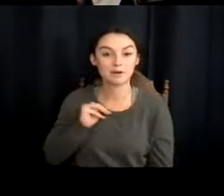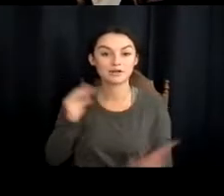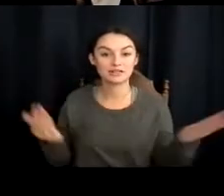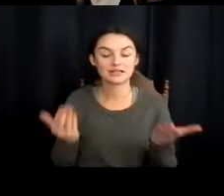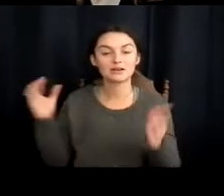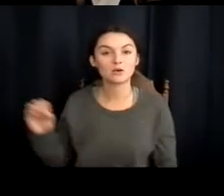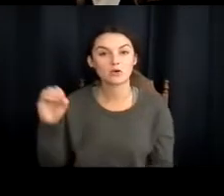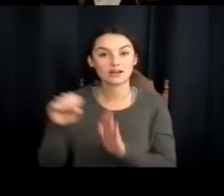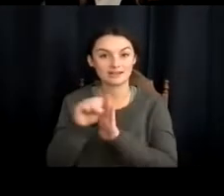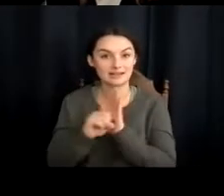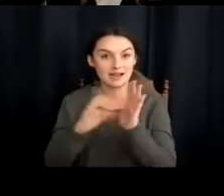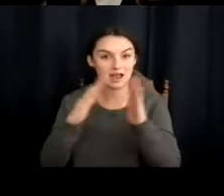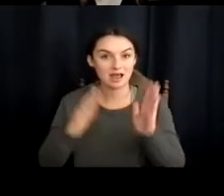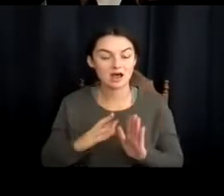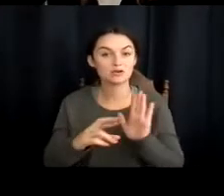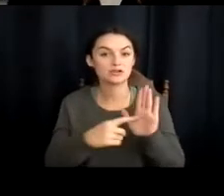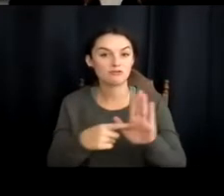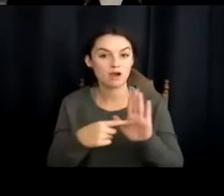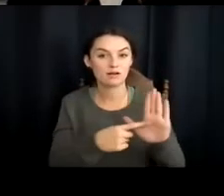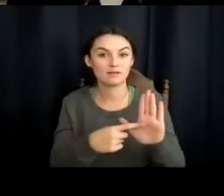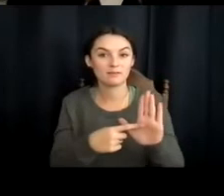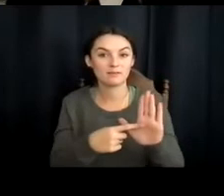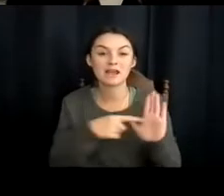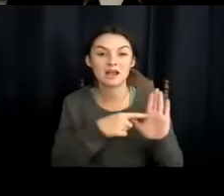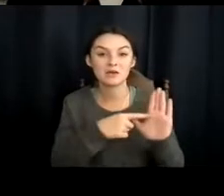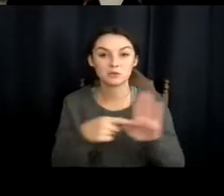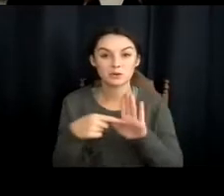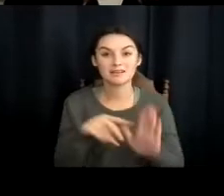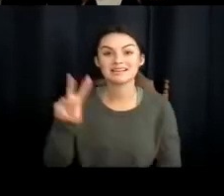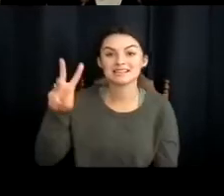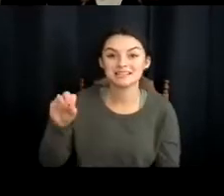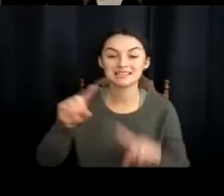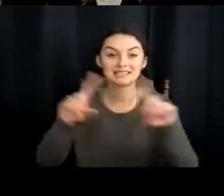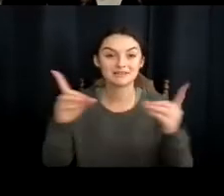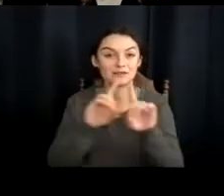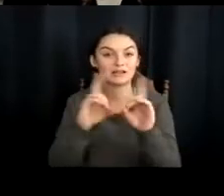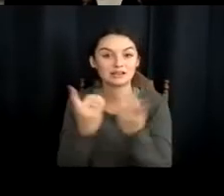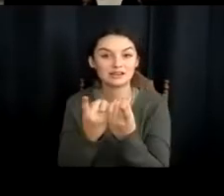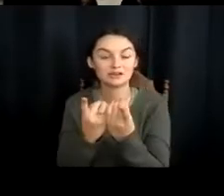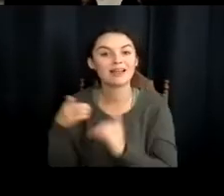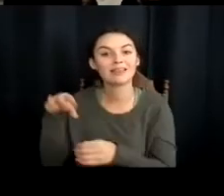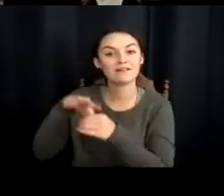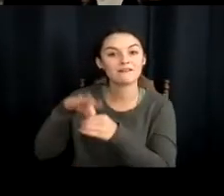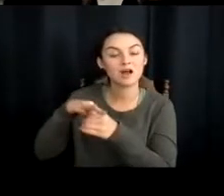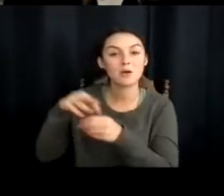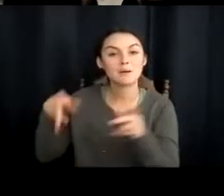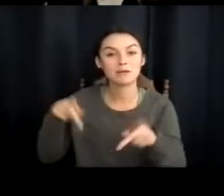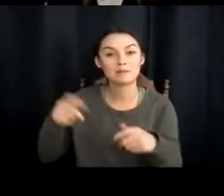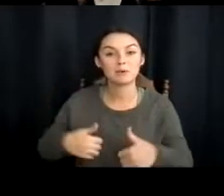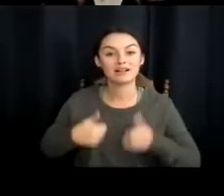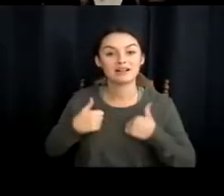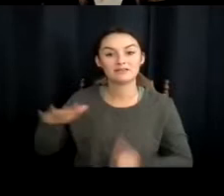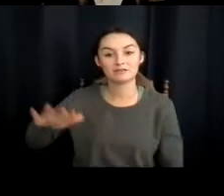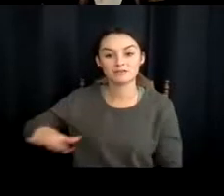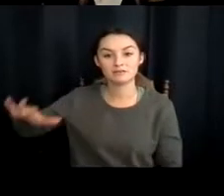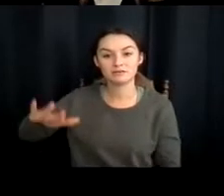Representatives. They represent 60 different districts here in Oregon. And they're elected by people who live in those districts